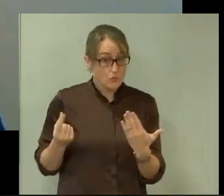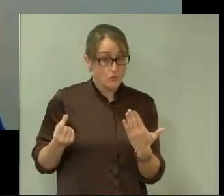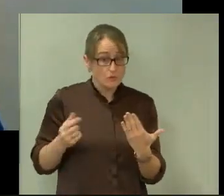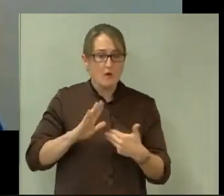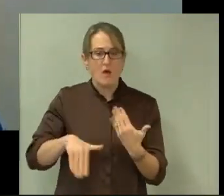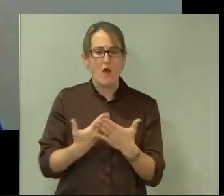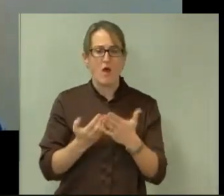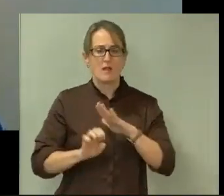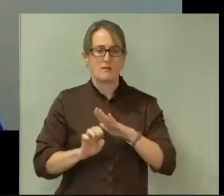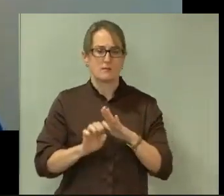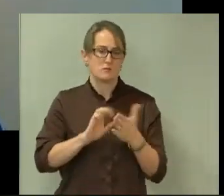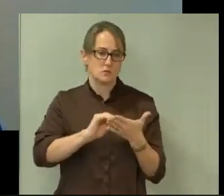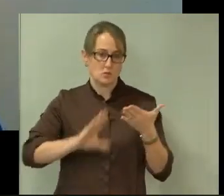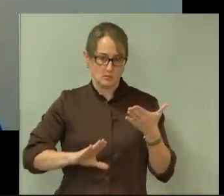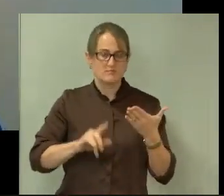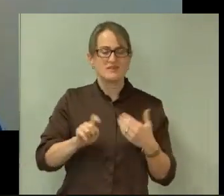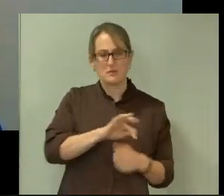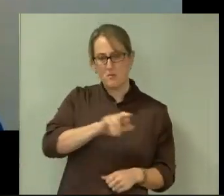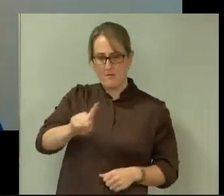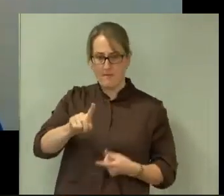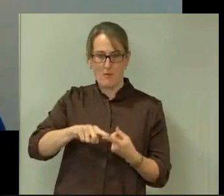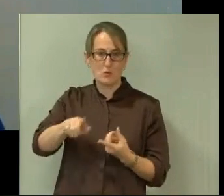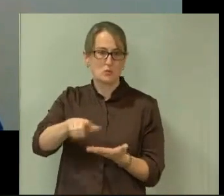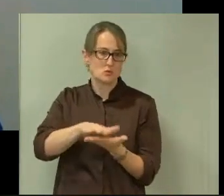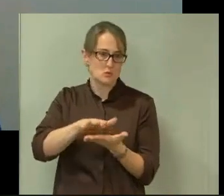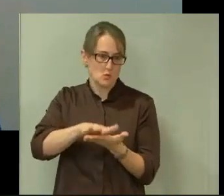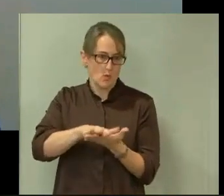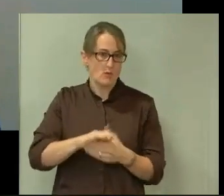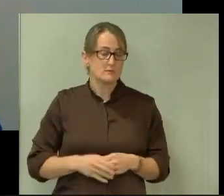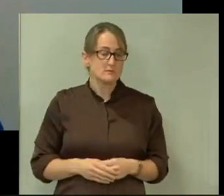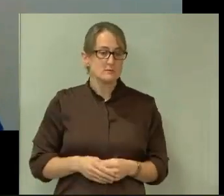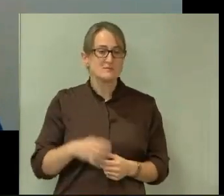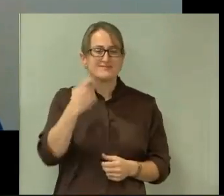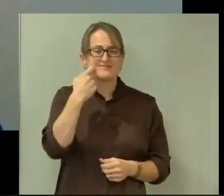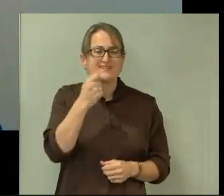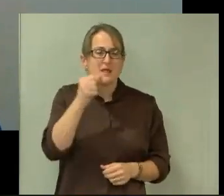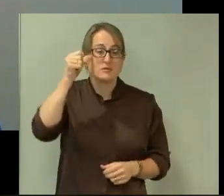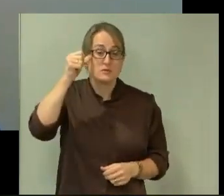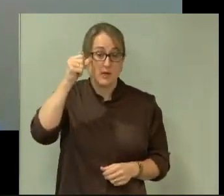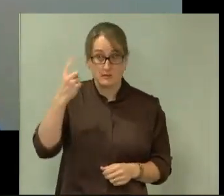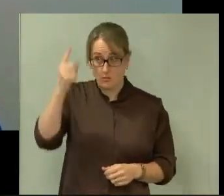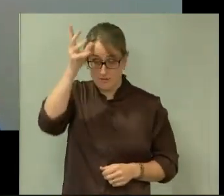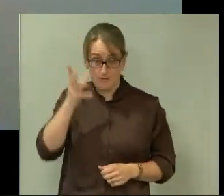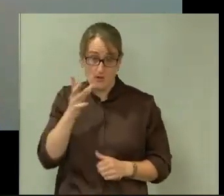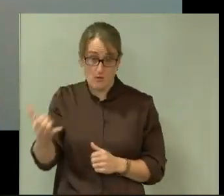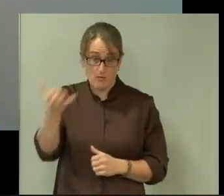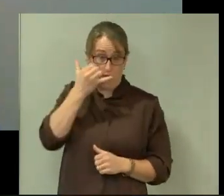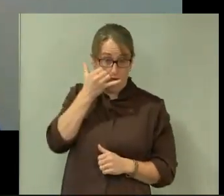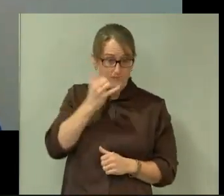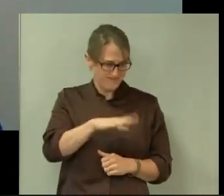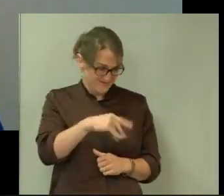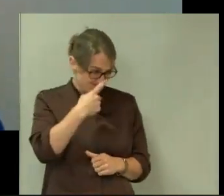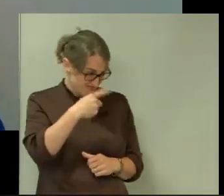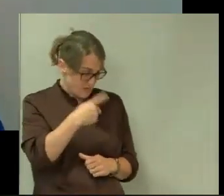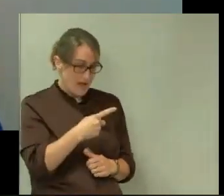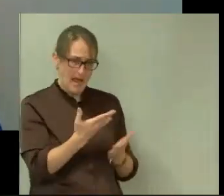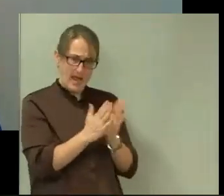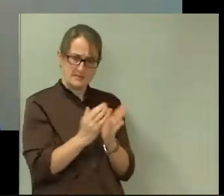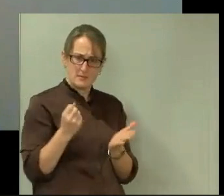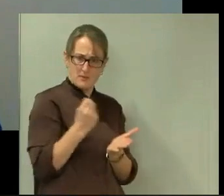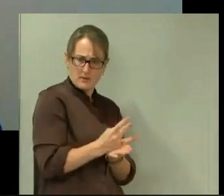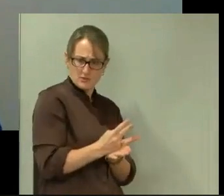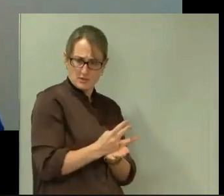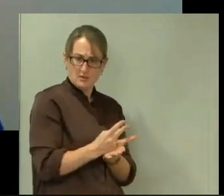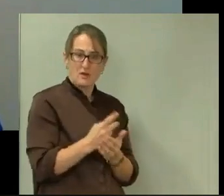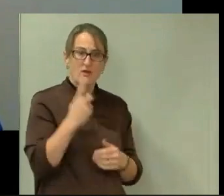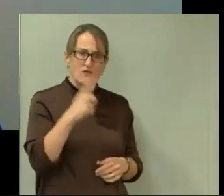school students need to be back at school. Just yesterday, I had a parent call me asking me for permission for having her student turn